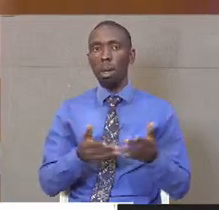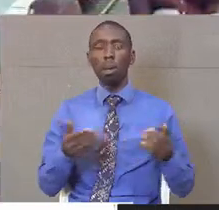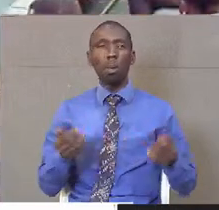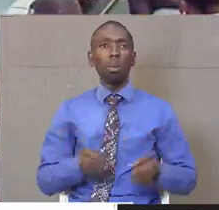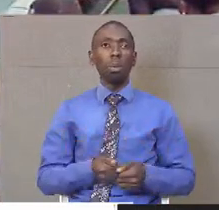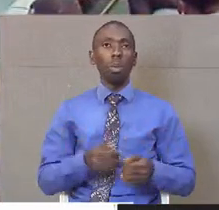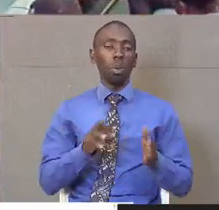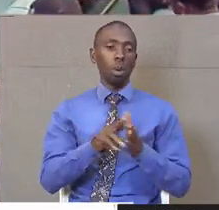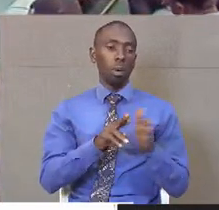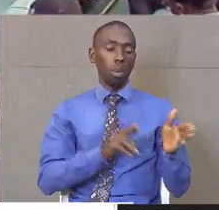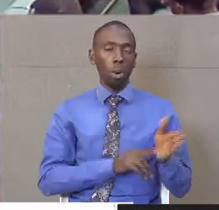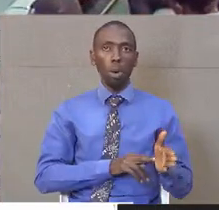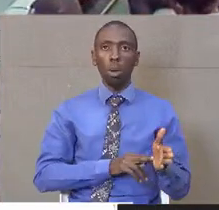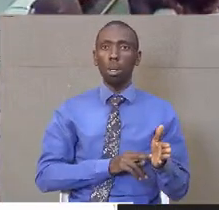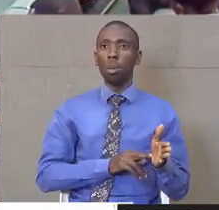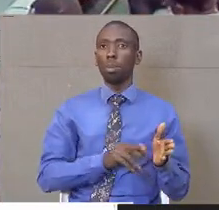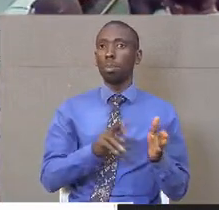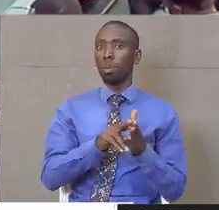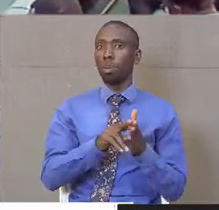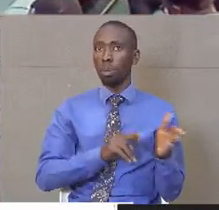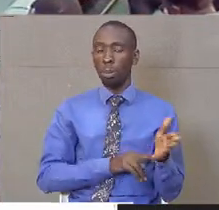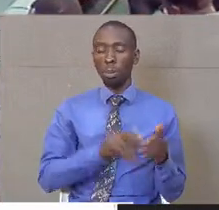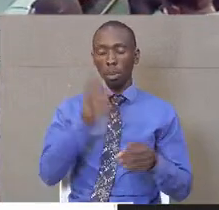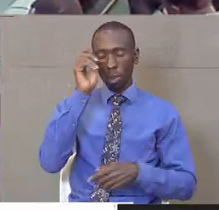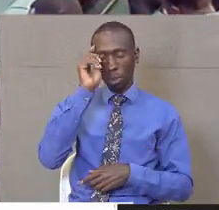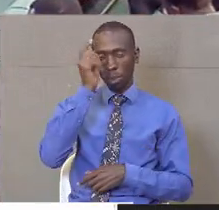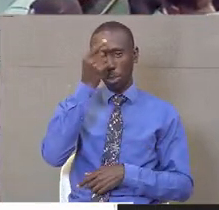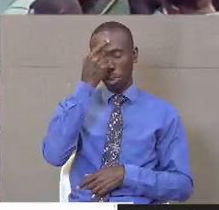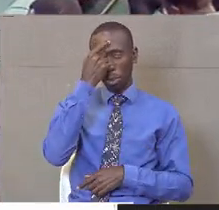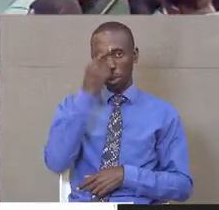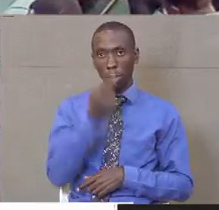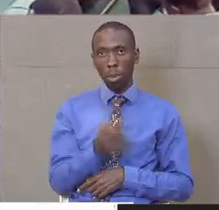the report mentions the government